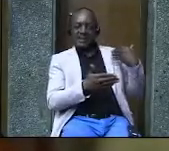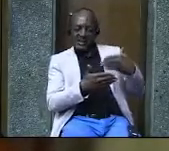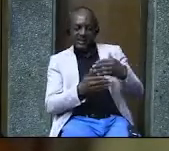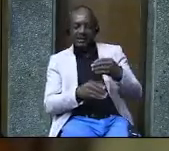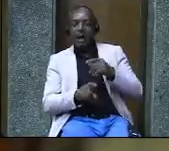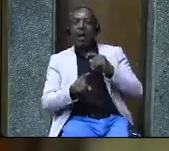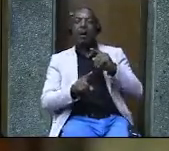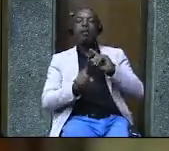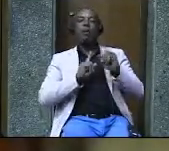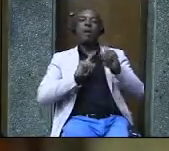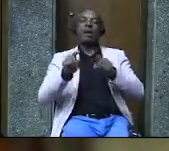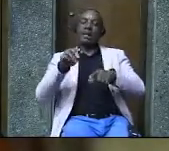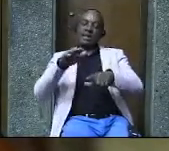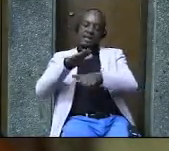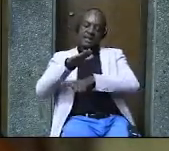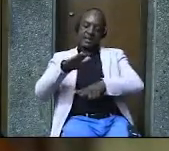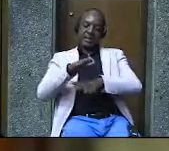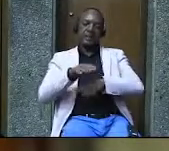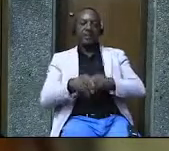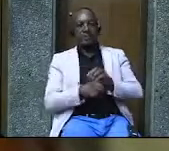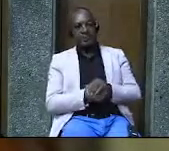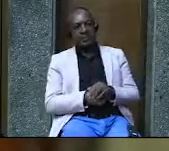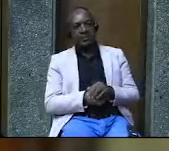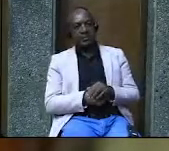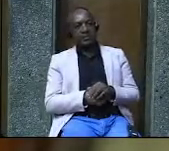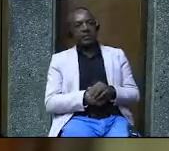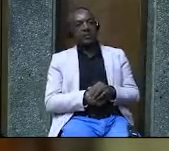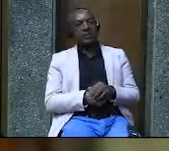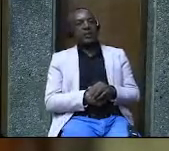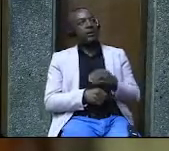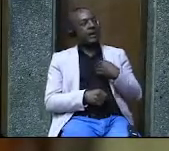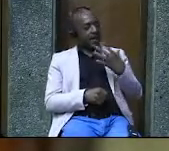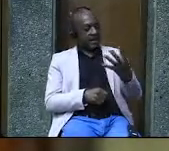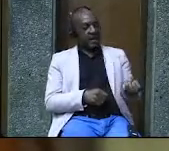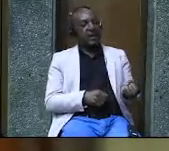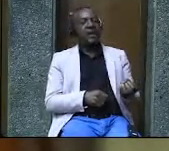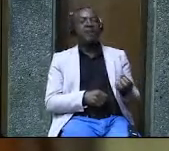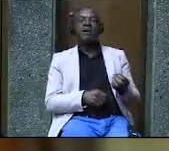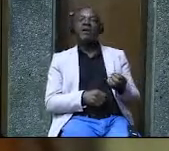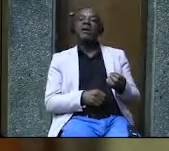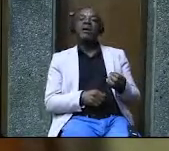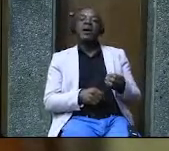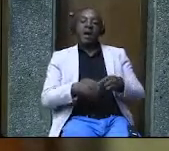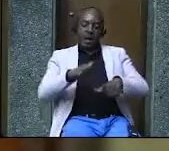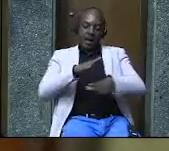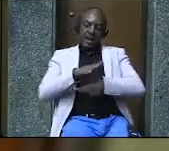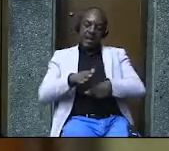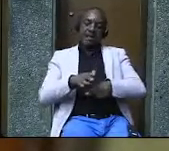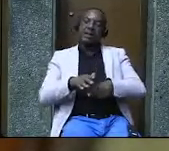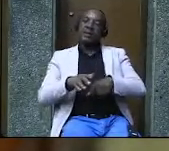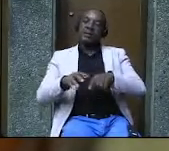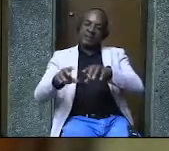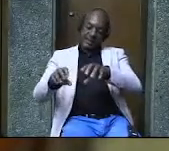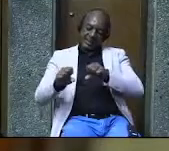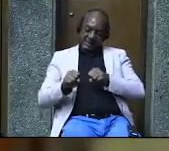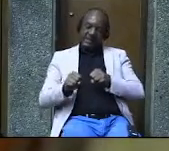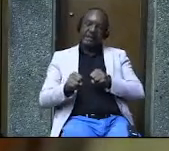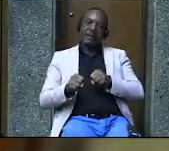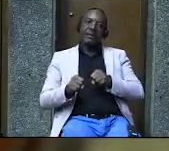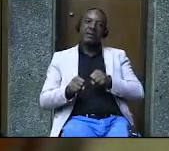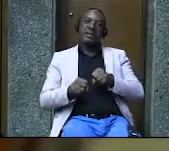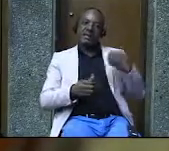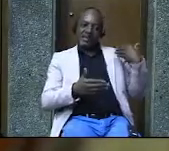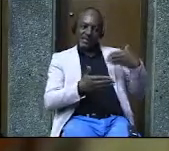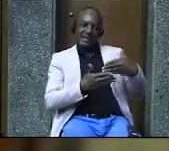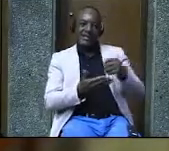jena khela ga ba le lefatshe le ge lo ke phaileng ka mo ka zone 10 fatshele o lateng re lo ke phaile ka